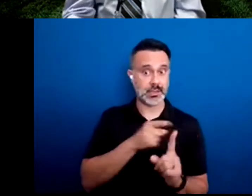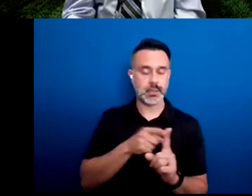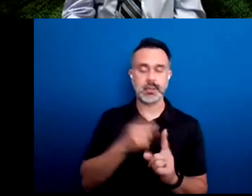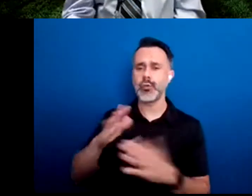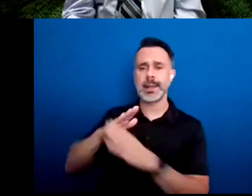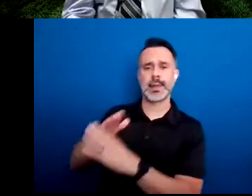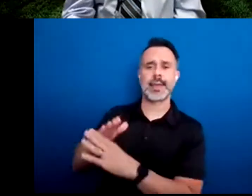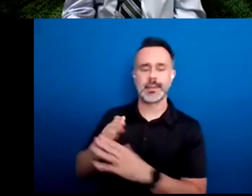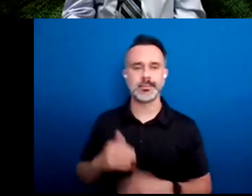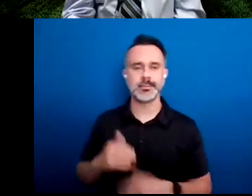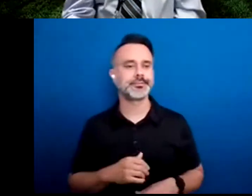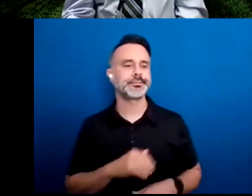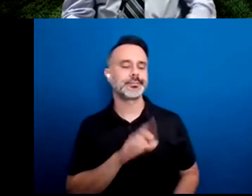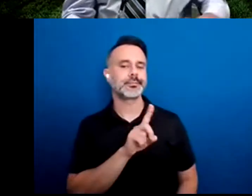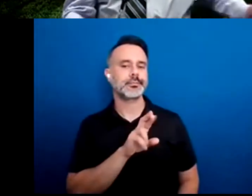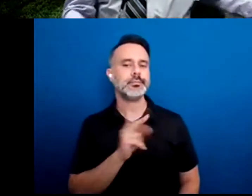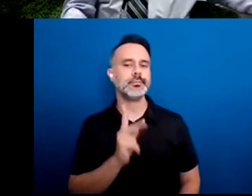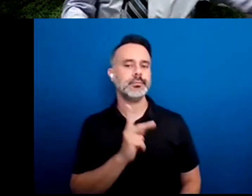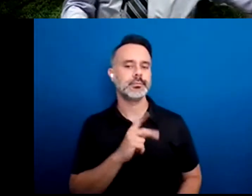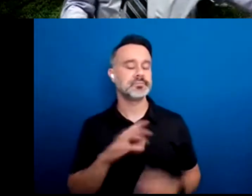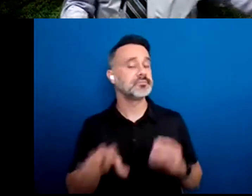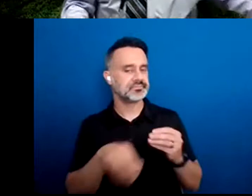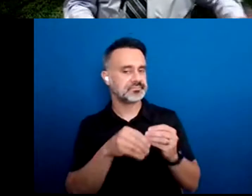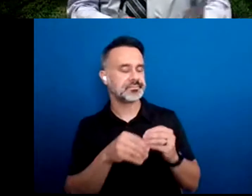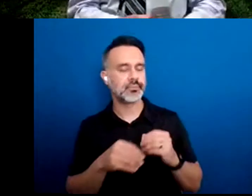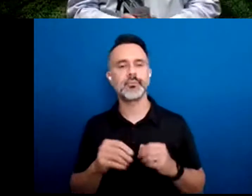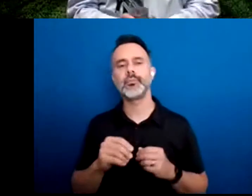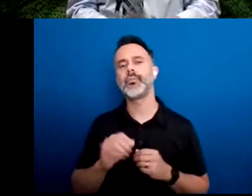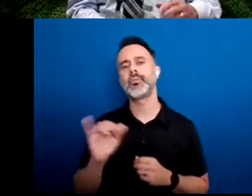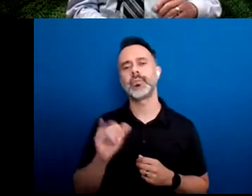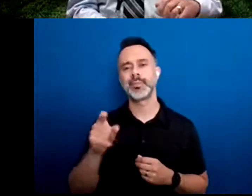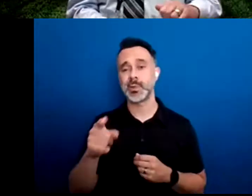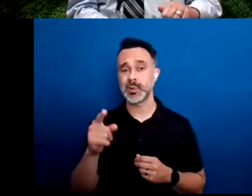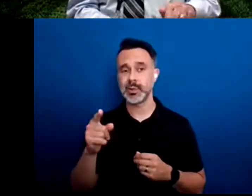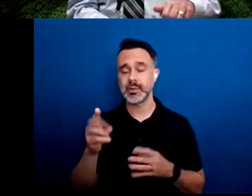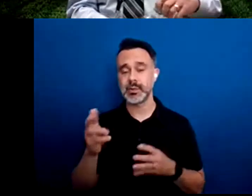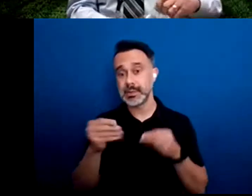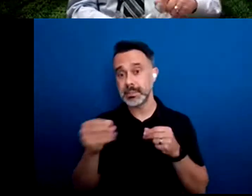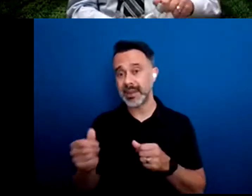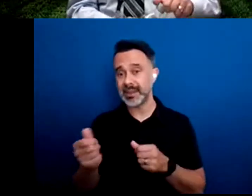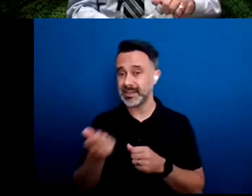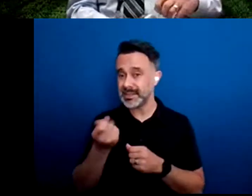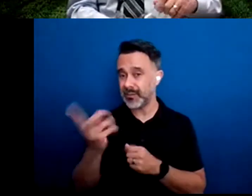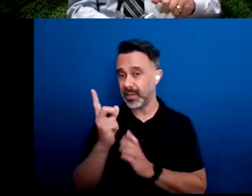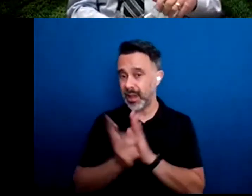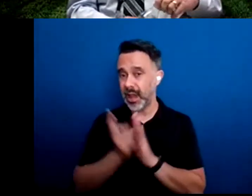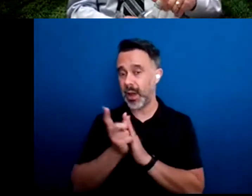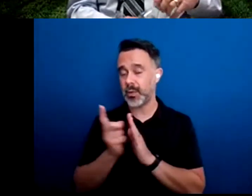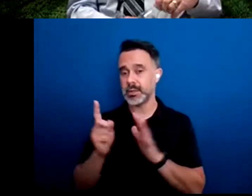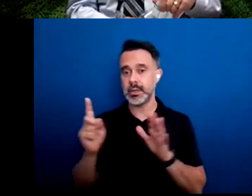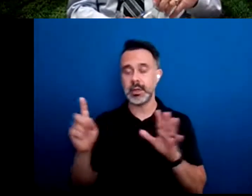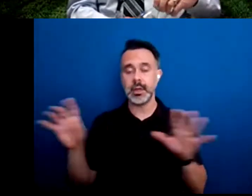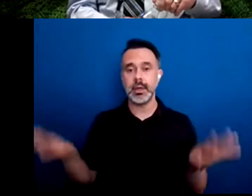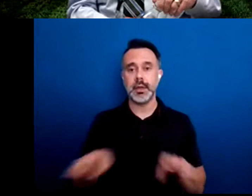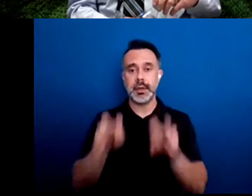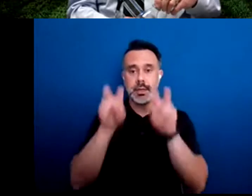to add on to that, I think it's just the fact that you're spending that many hours together in the same space.